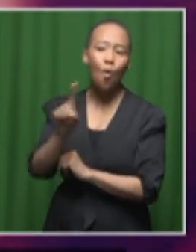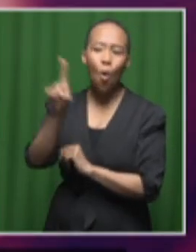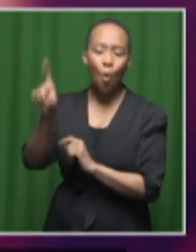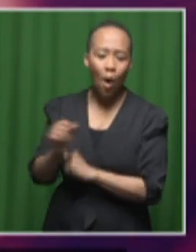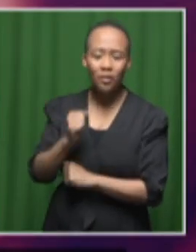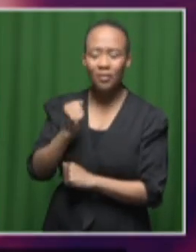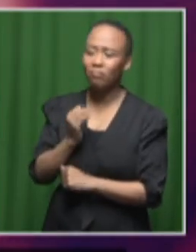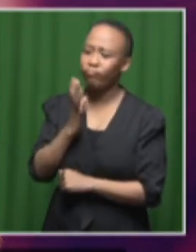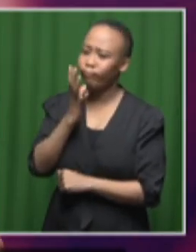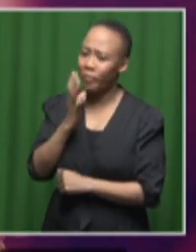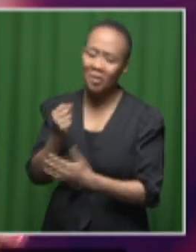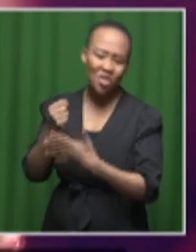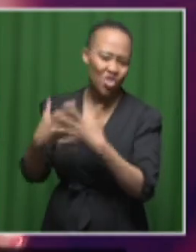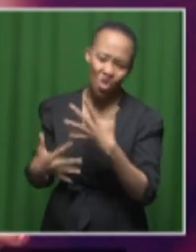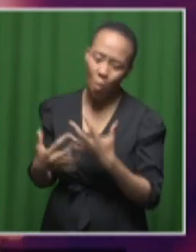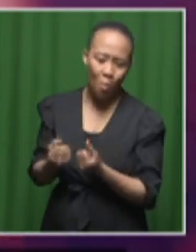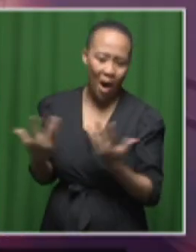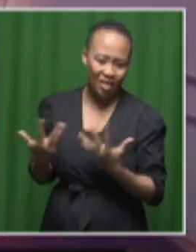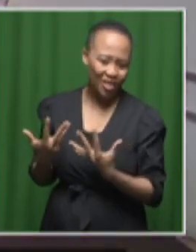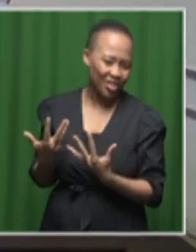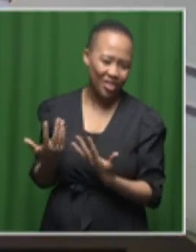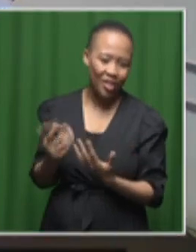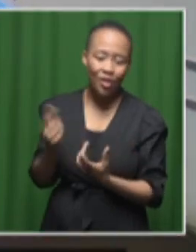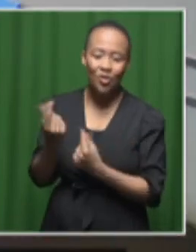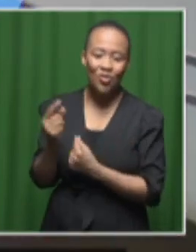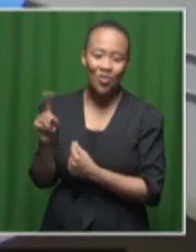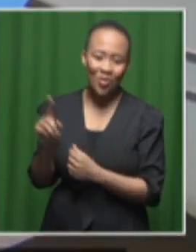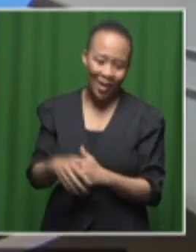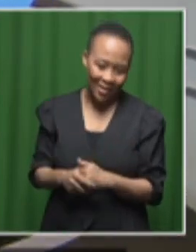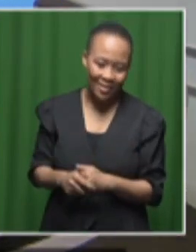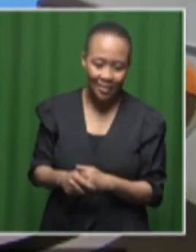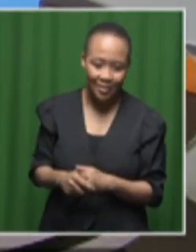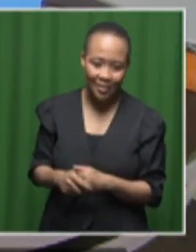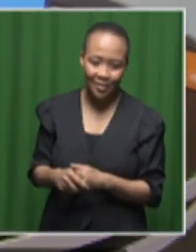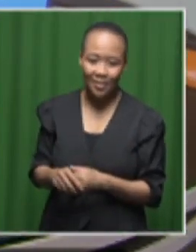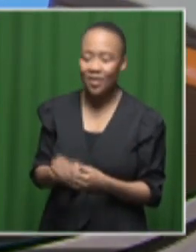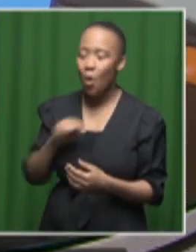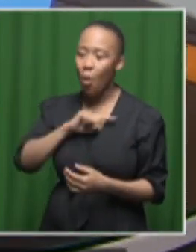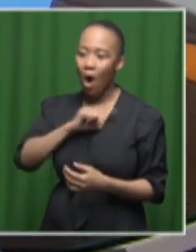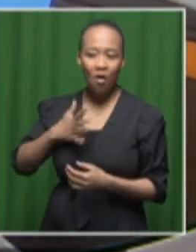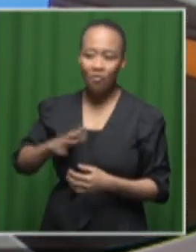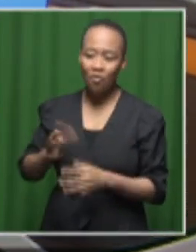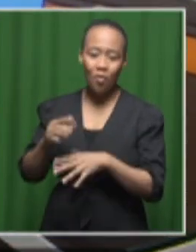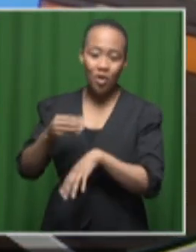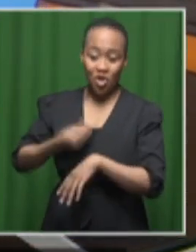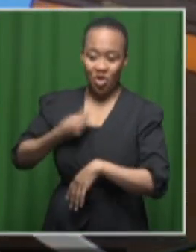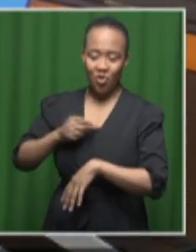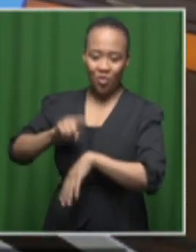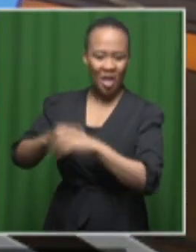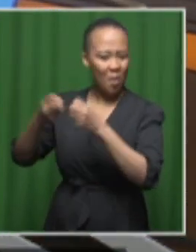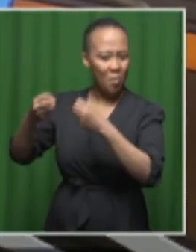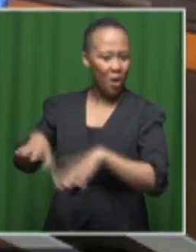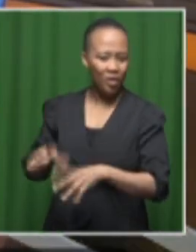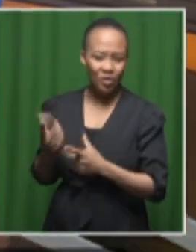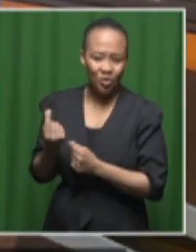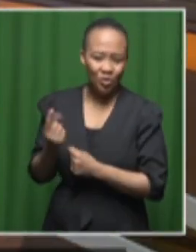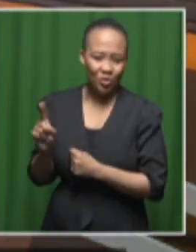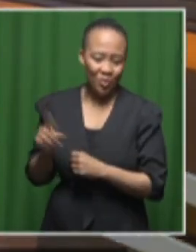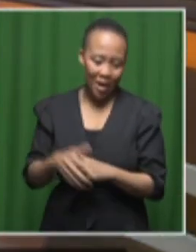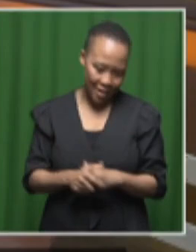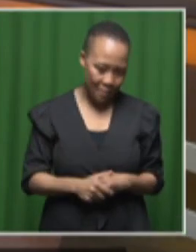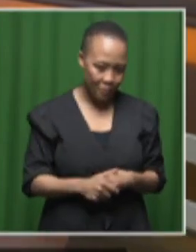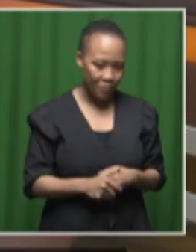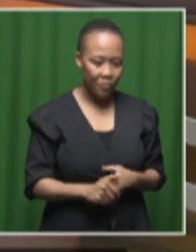the attention span is also not, you know, great. You don't want to waste their time. For sure. I probably think we err on the side of too